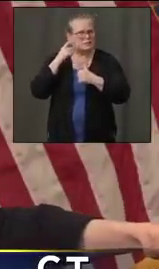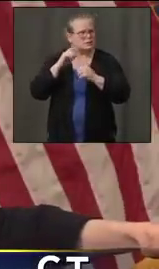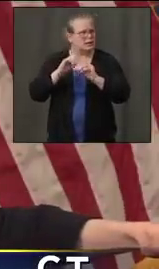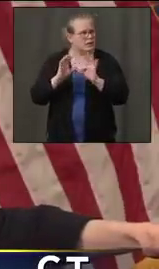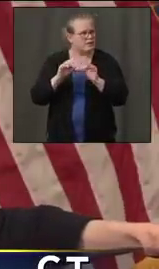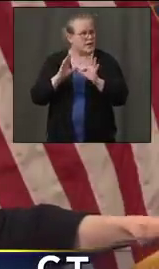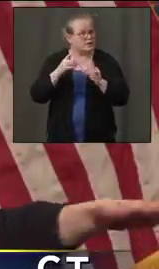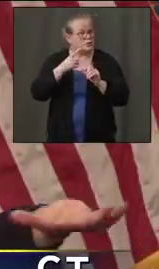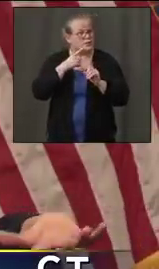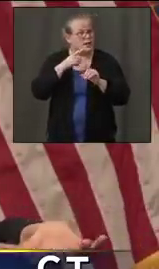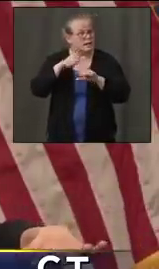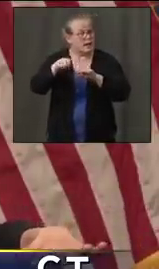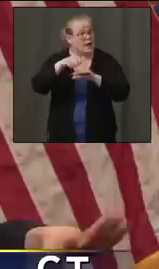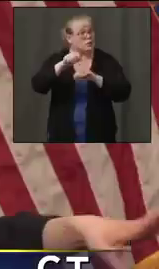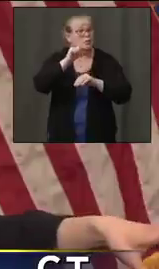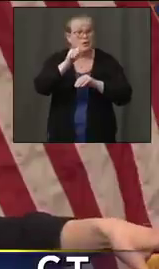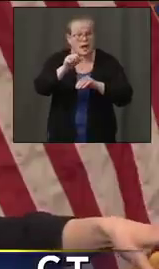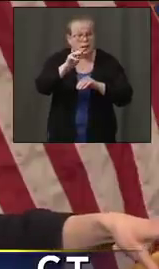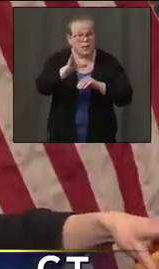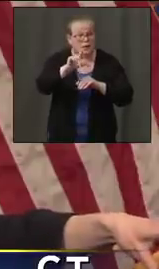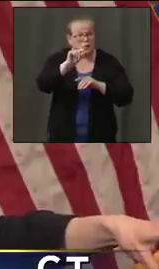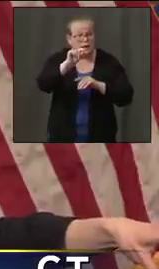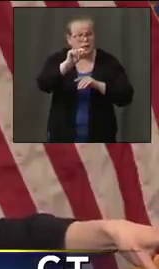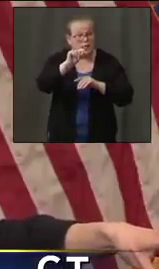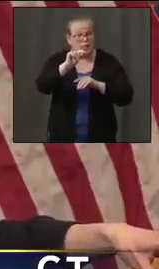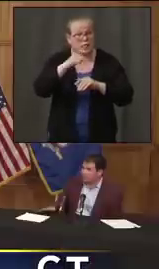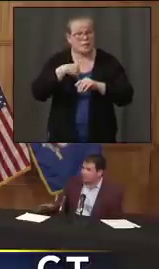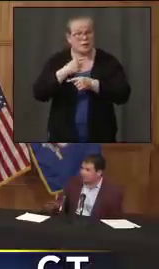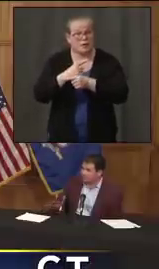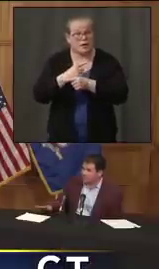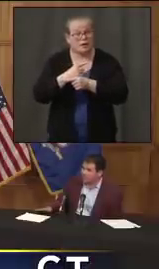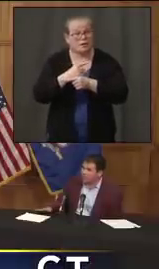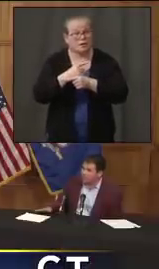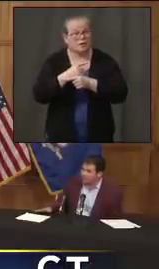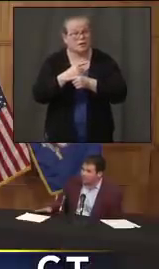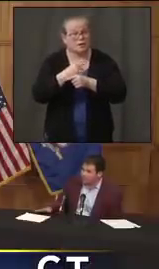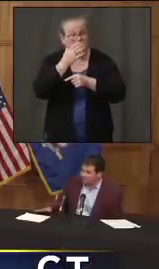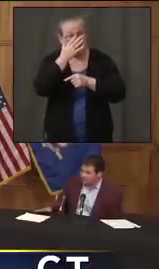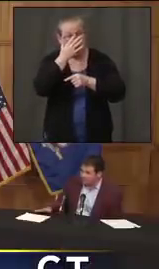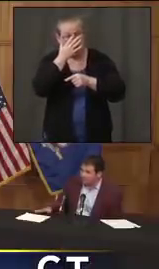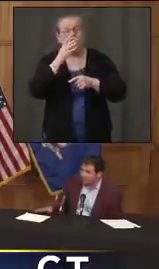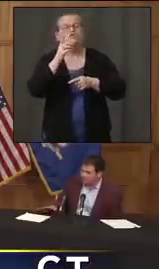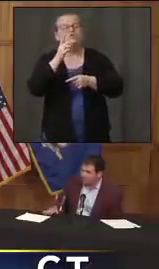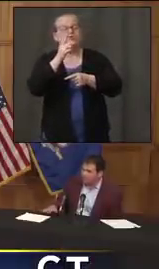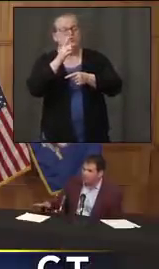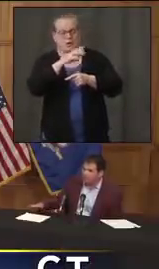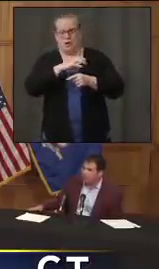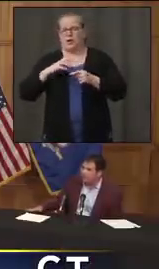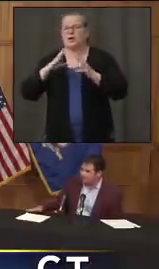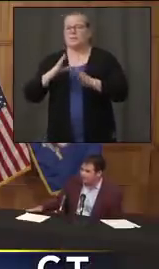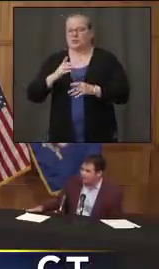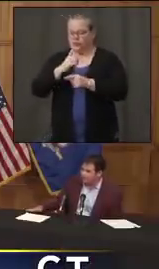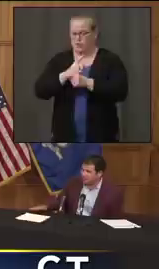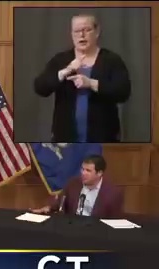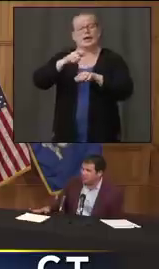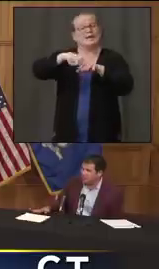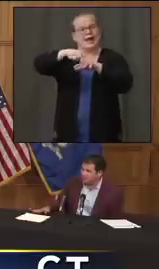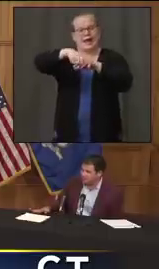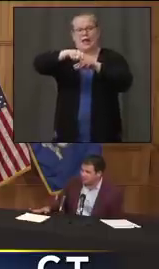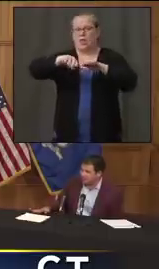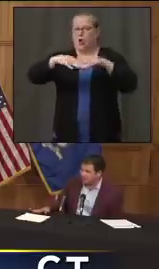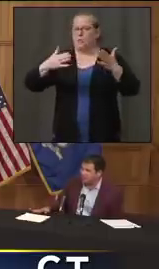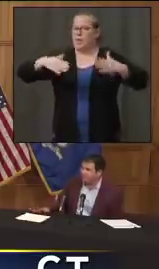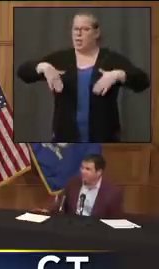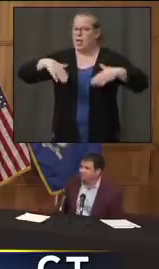nail salons won't be opened on May 20th? Nail salons, that is a change. They will not be open on May 20th. They will be open at a later date, potentially in